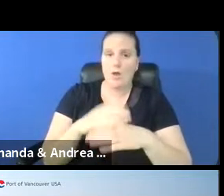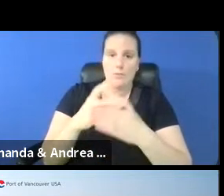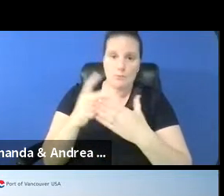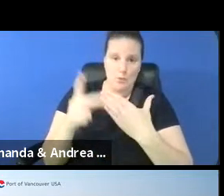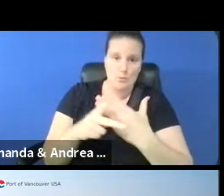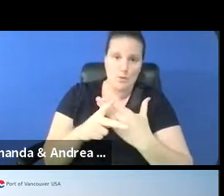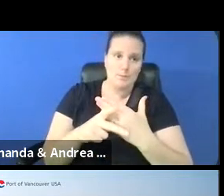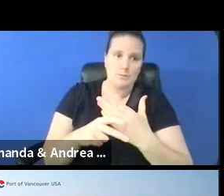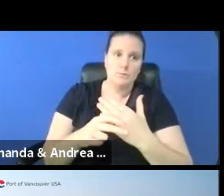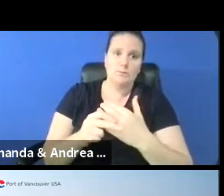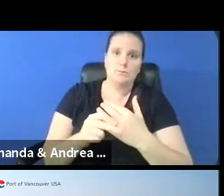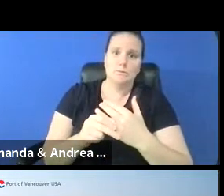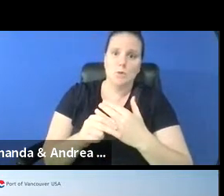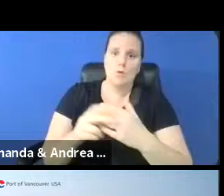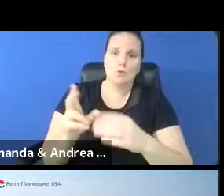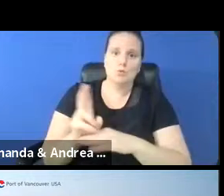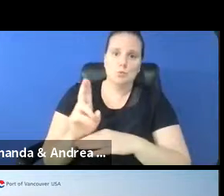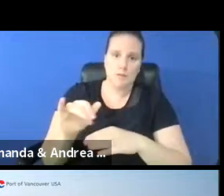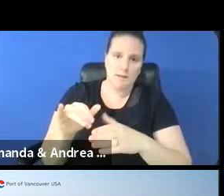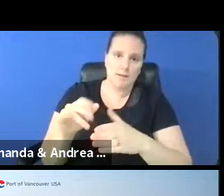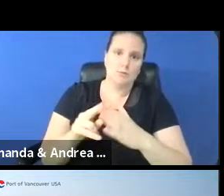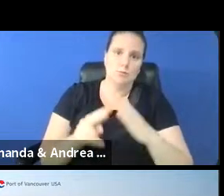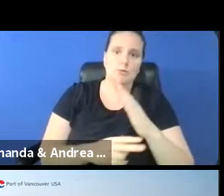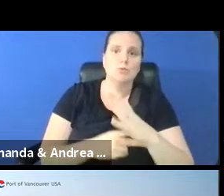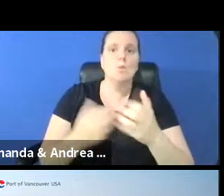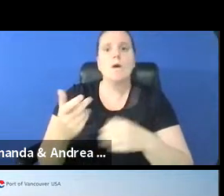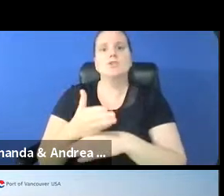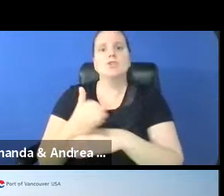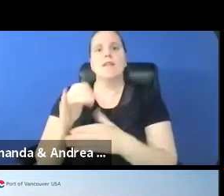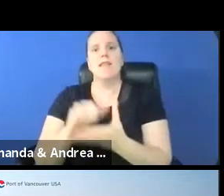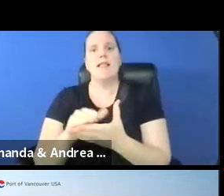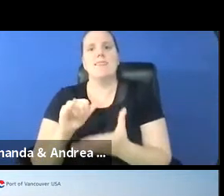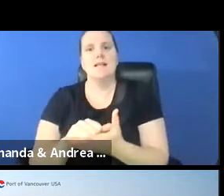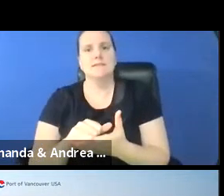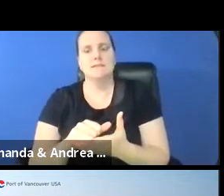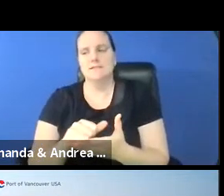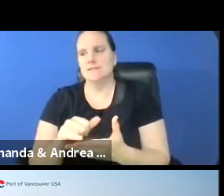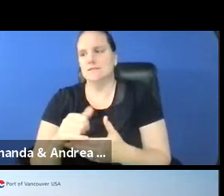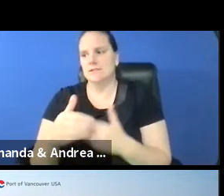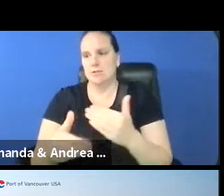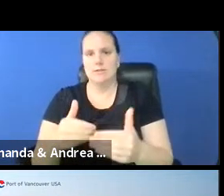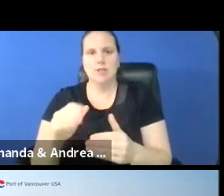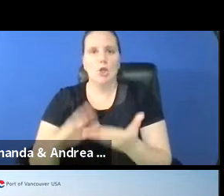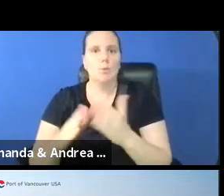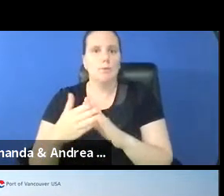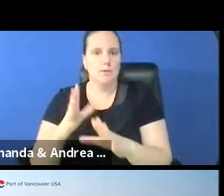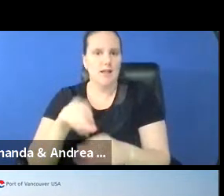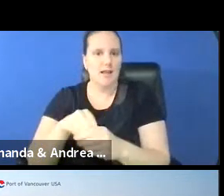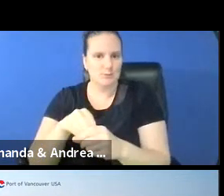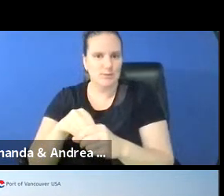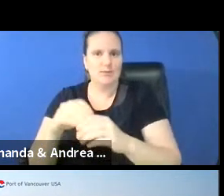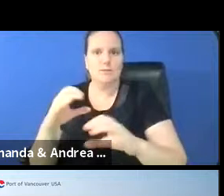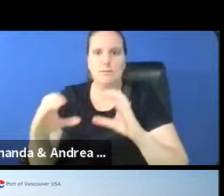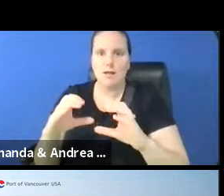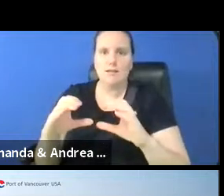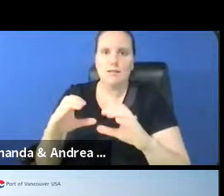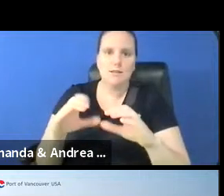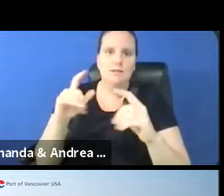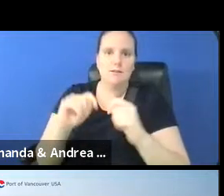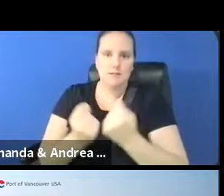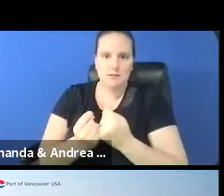but and then uses the bridge. We wanted to share that because it's a series that our community engagement and communications team